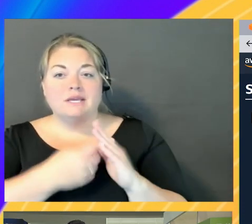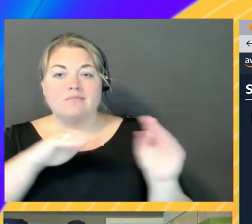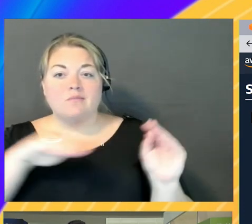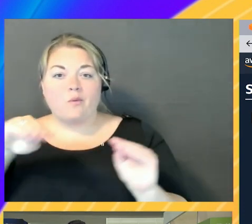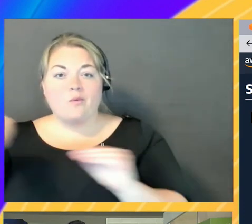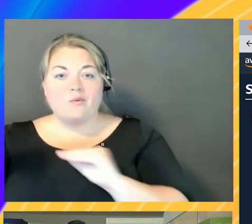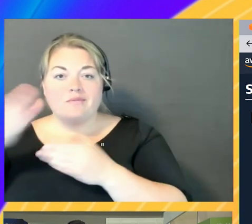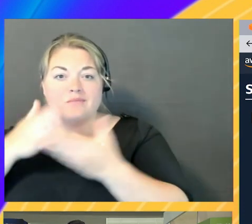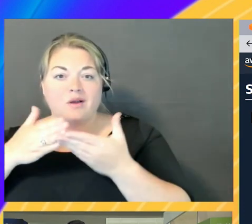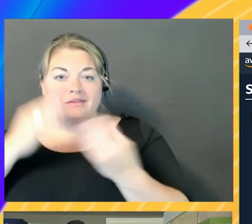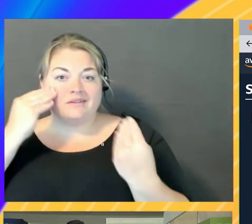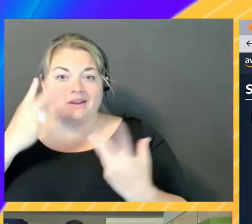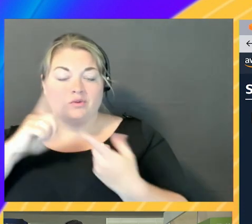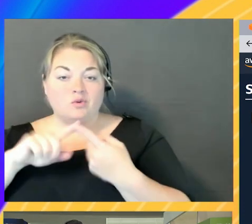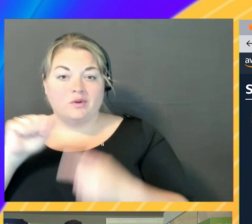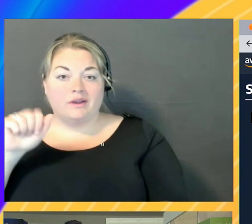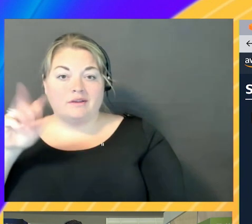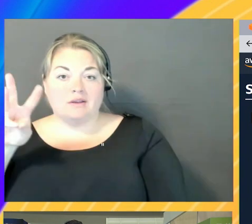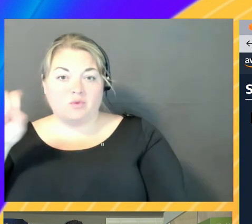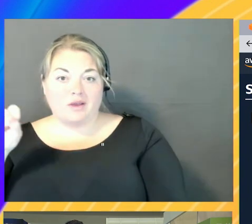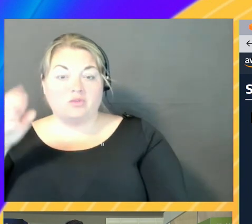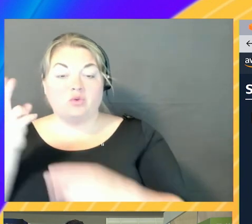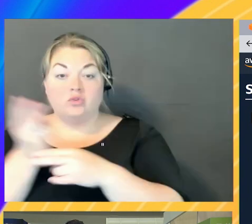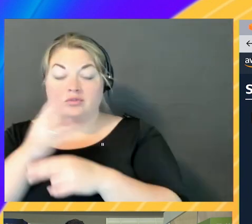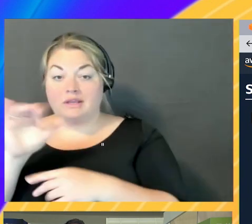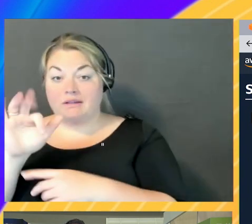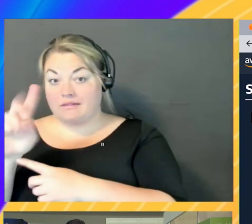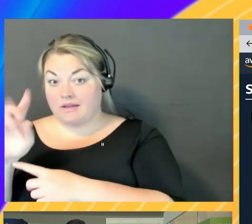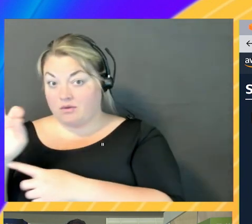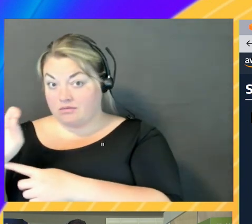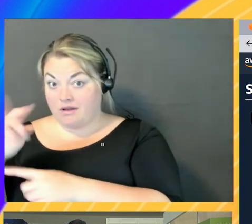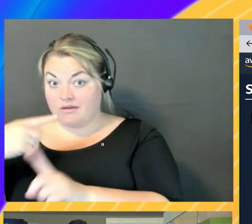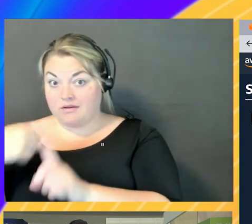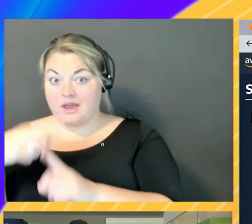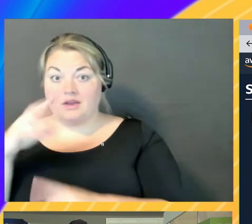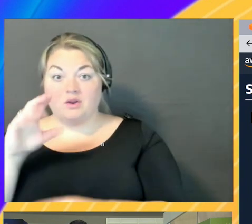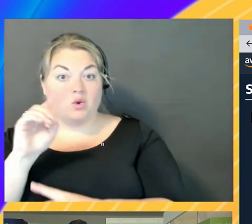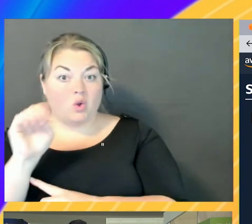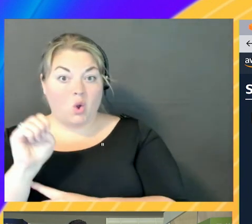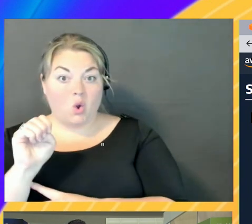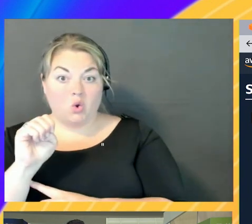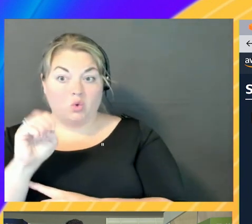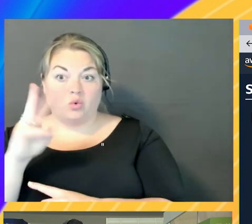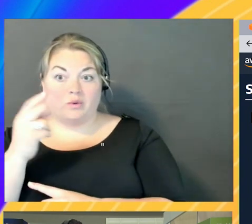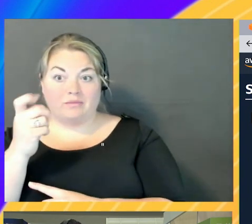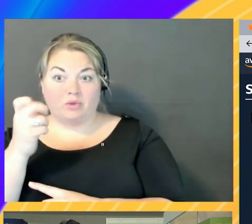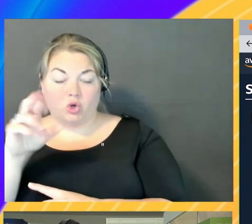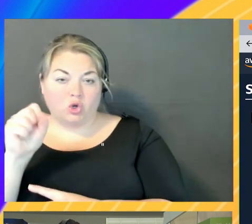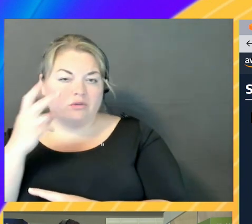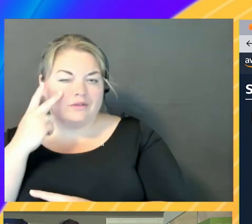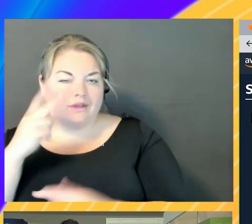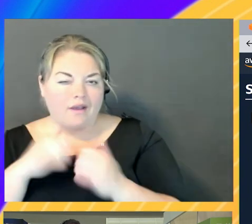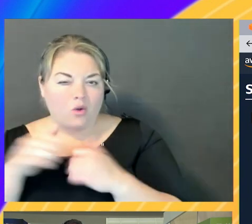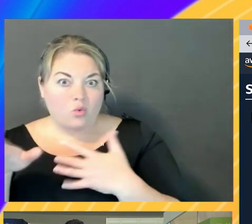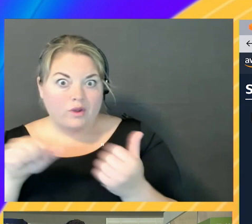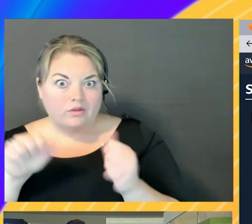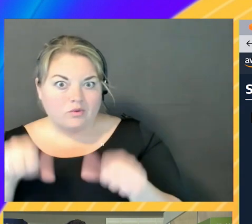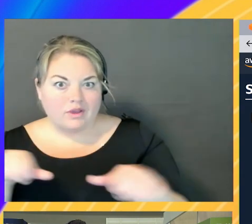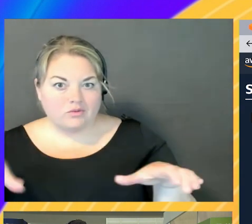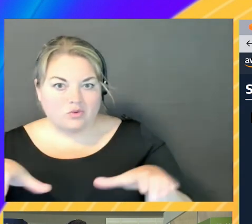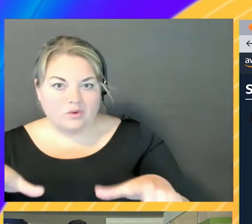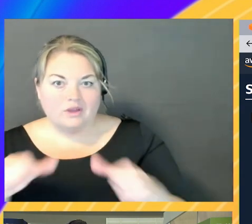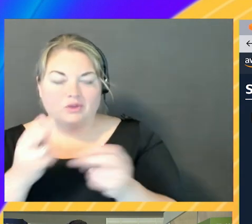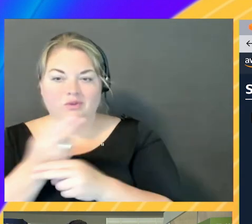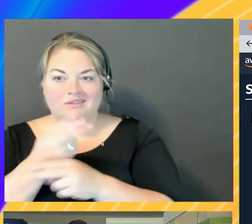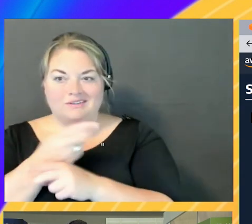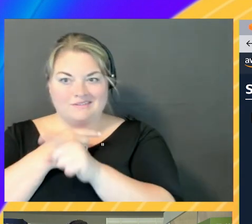into AWS using Cloud9 and CodeWhisperer. See how quickly you can perform this task using the powerful new capabilities. So if we do that,